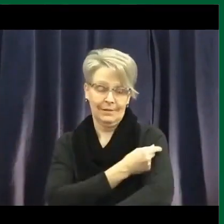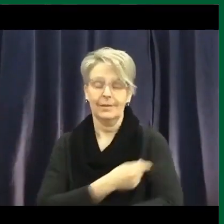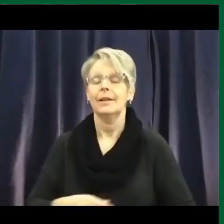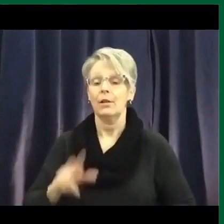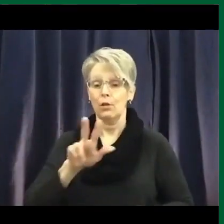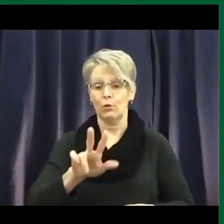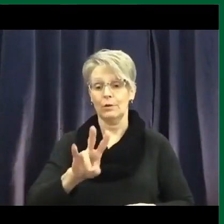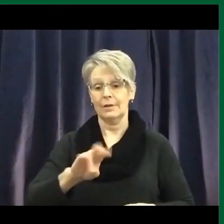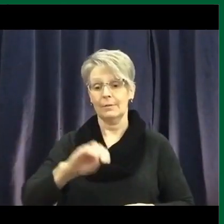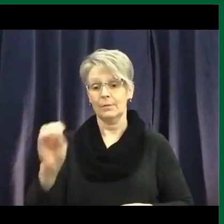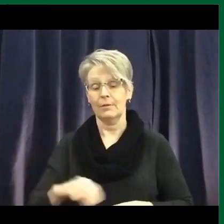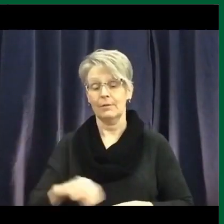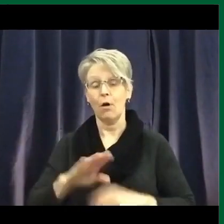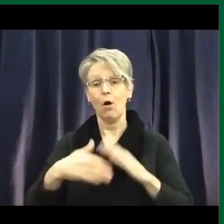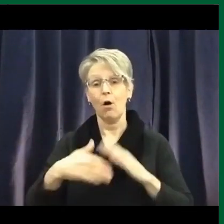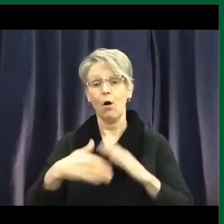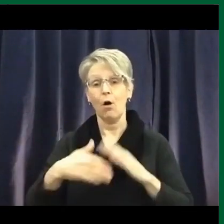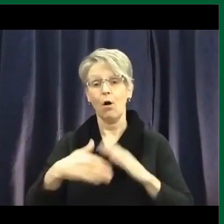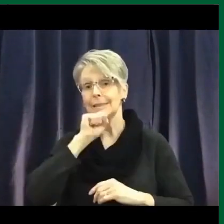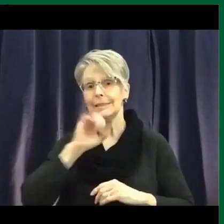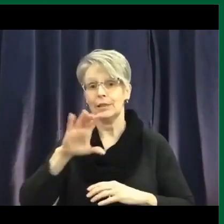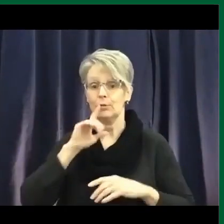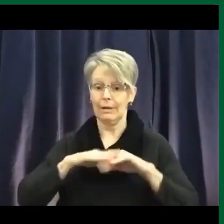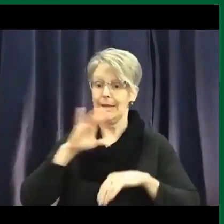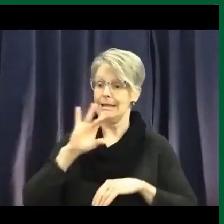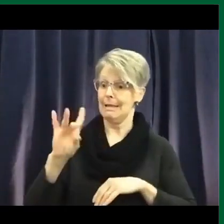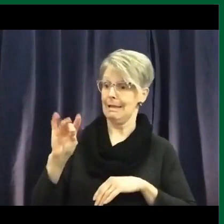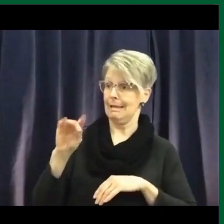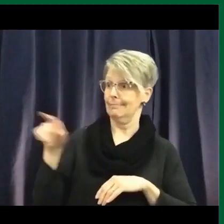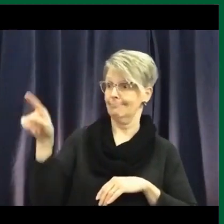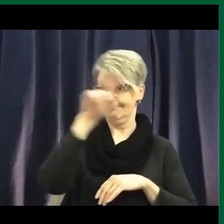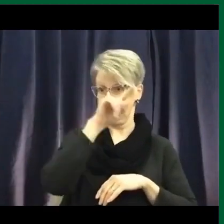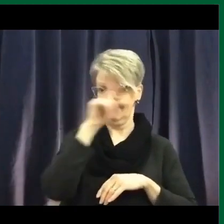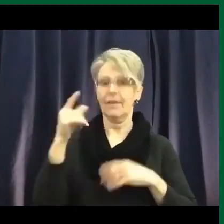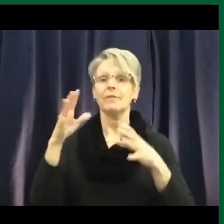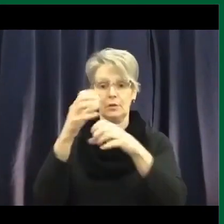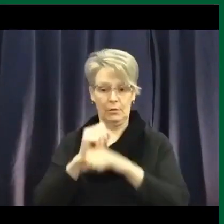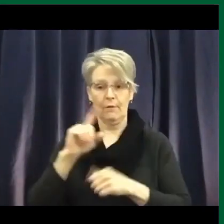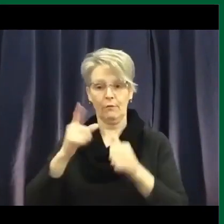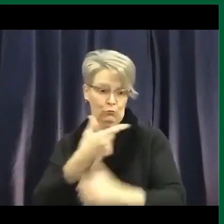Saskatchewan seniors over the age of 80 have now received their first dose as well.